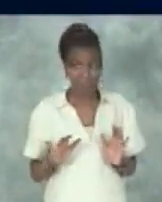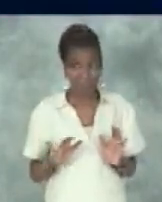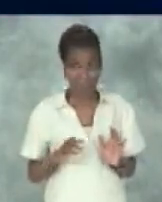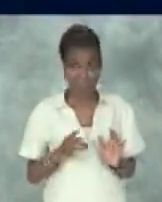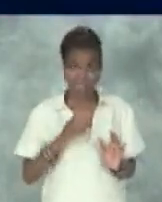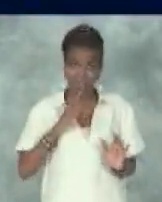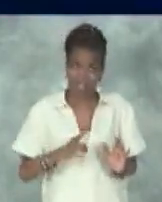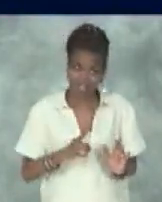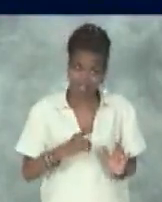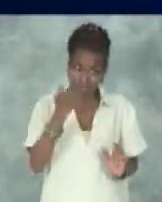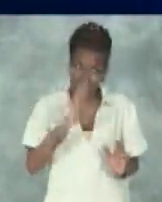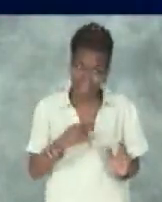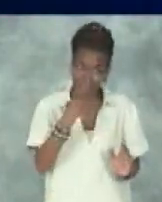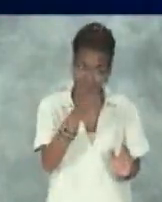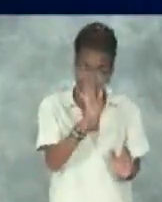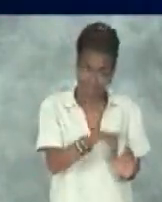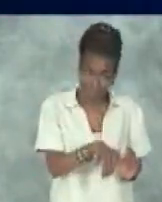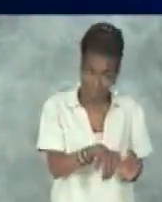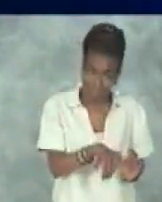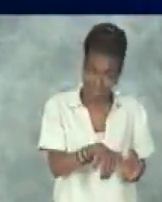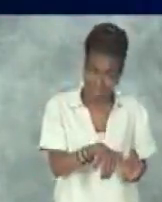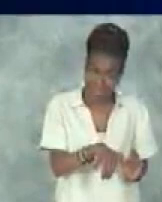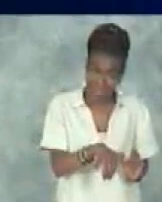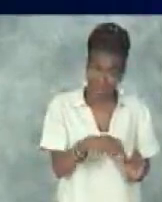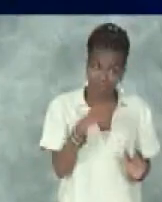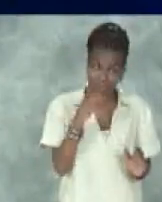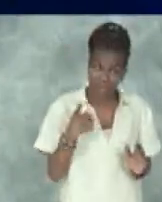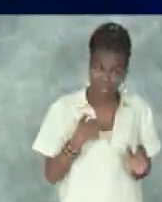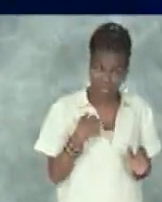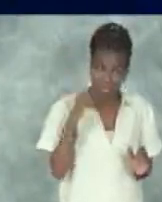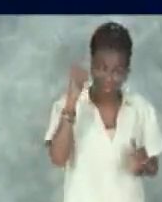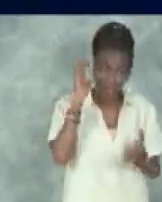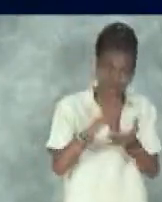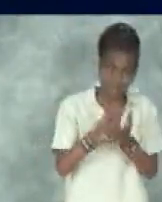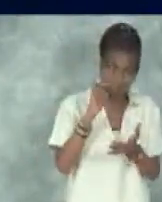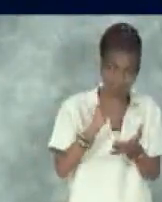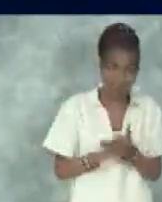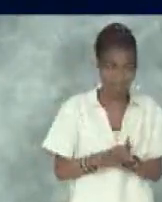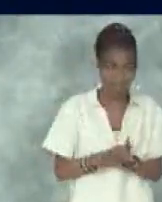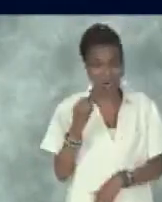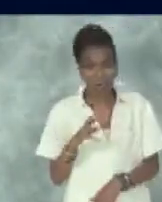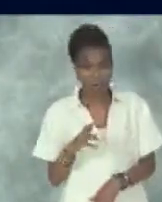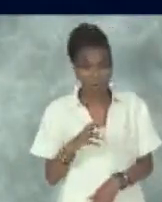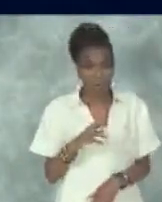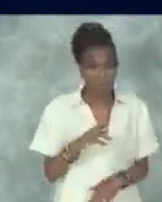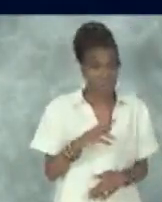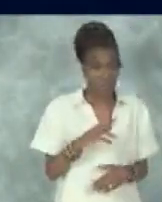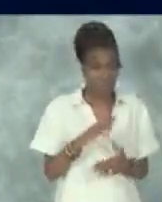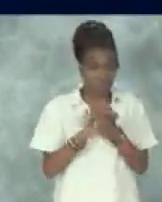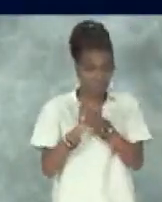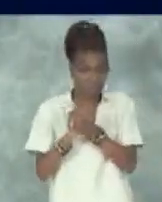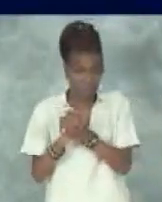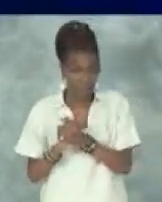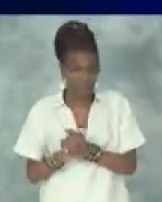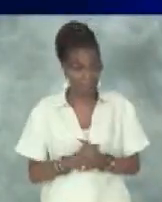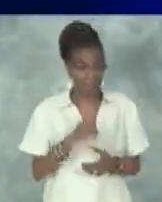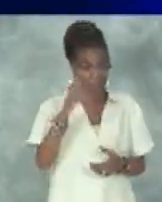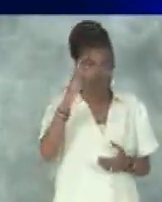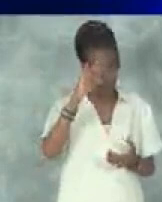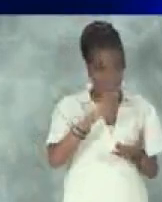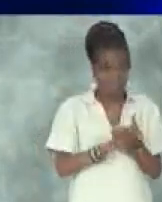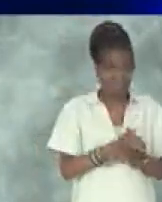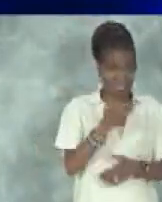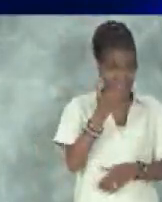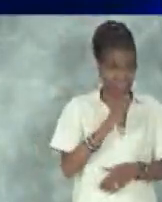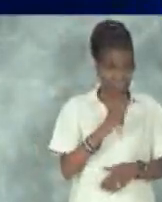so. Or you believe in God, you're married and you believe in God for freedom. Let's make